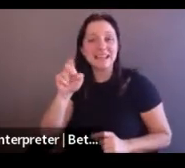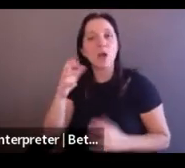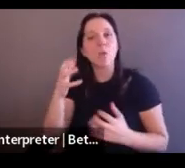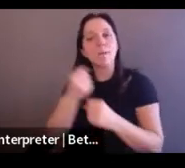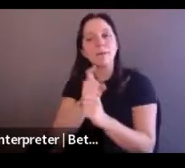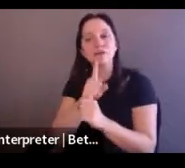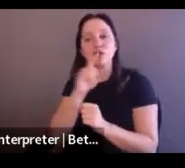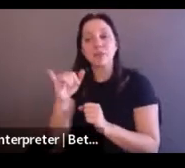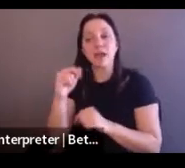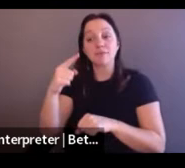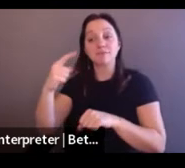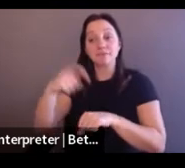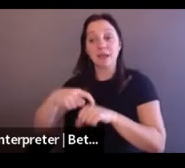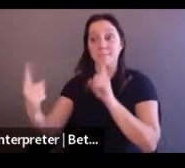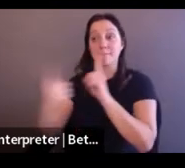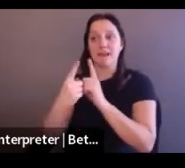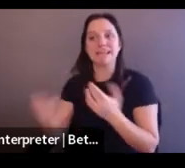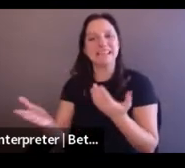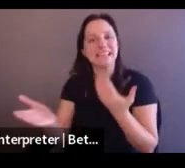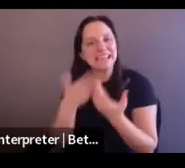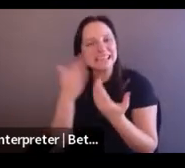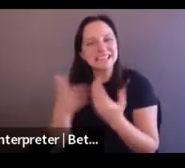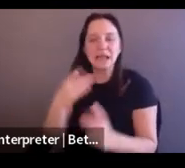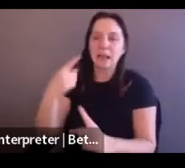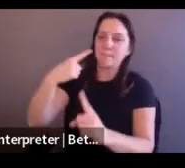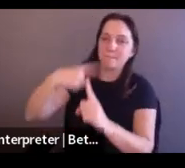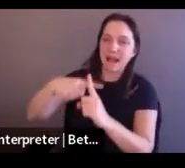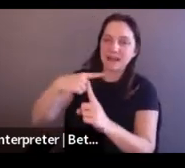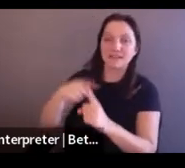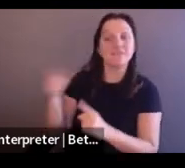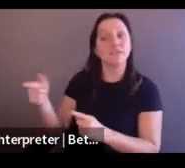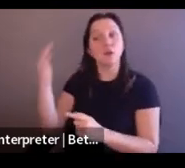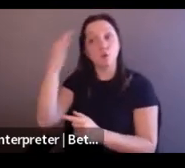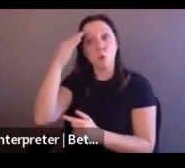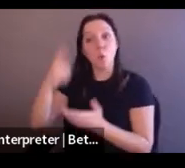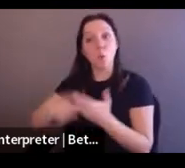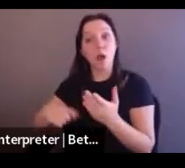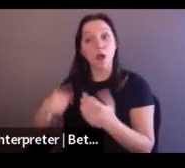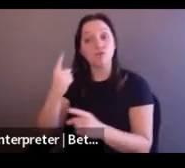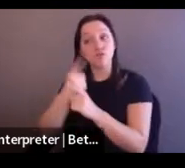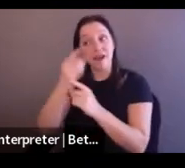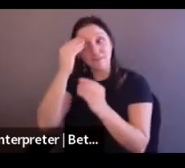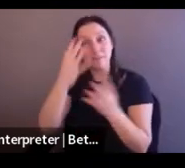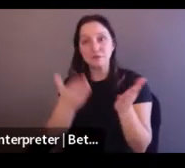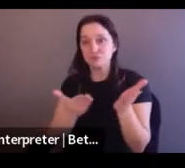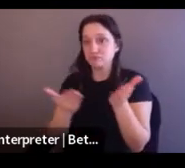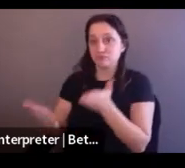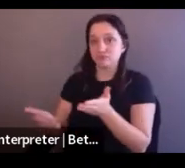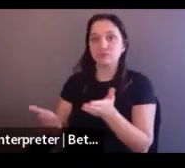has the information they need, and it's, you know, fairly simple process.